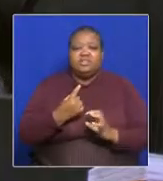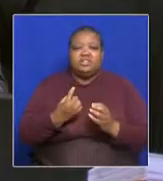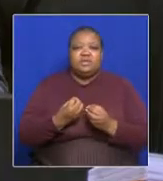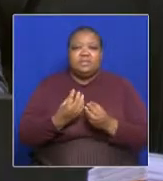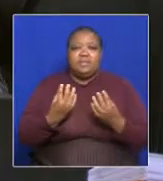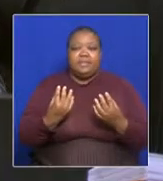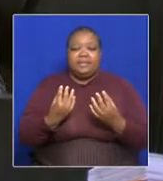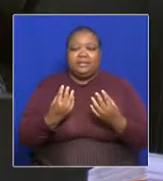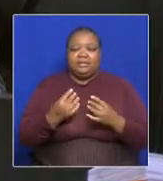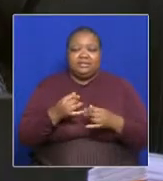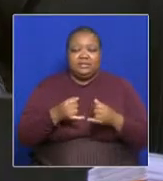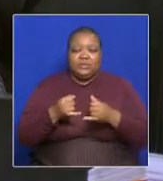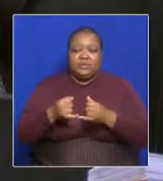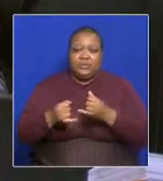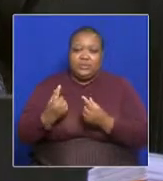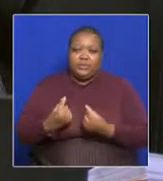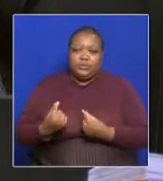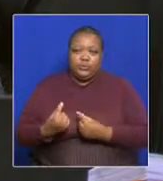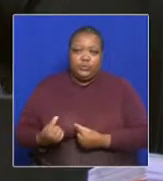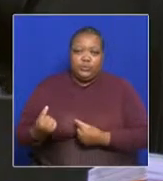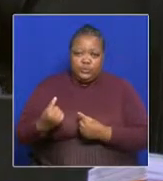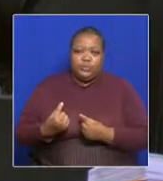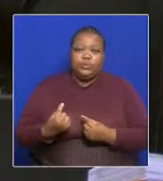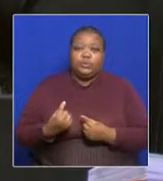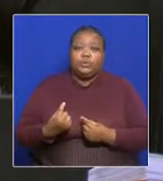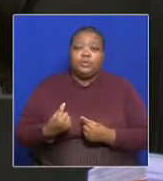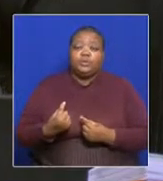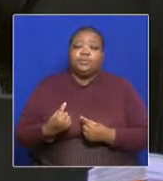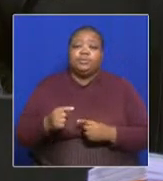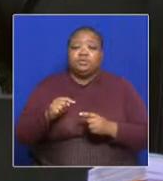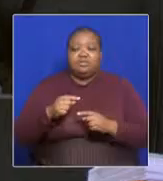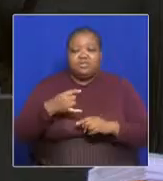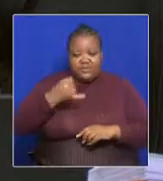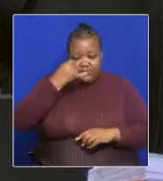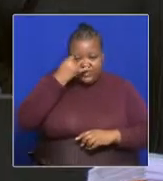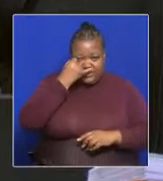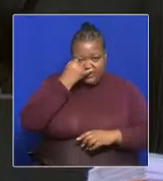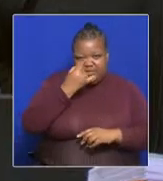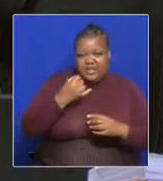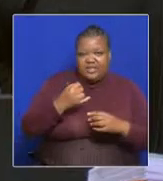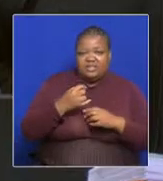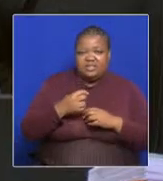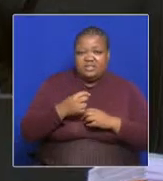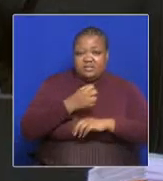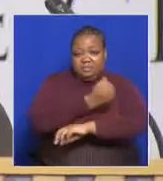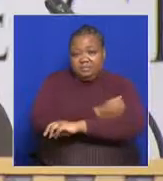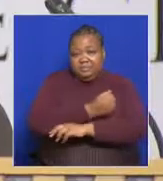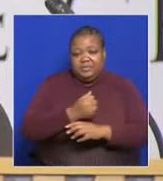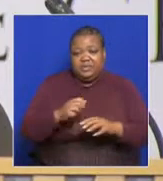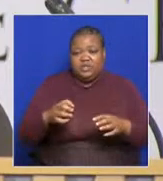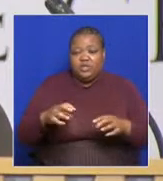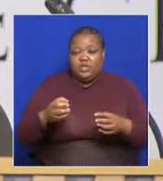because we got so many things wrong, these drugs were lost. And that's how one looks at it.